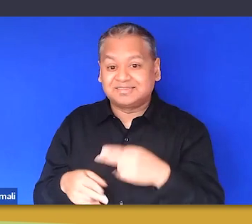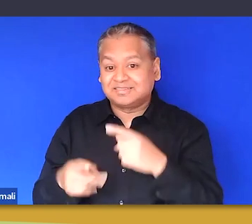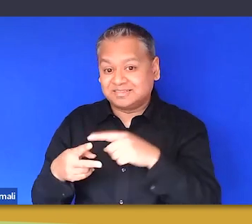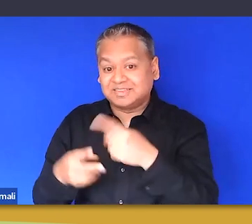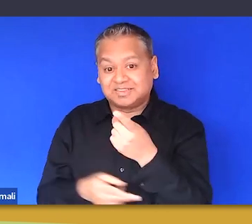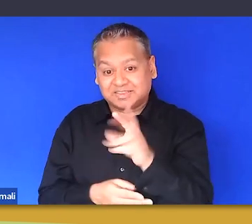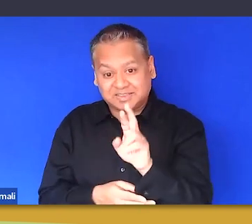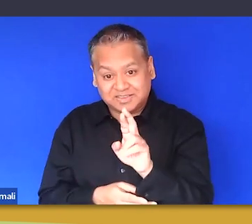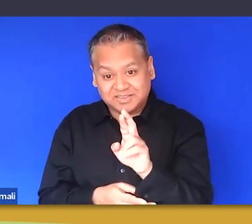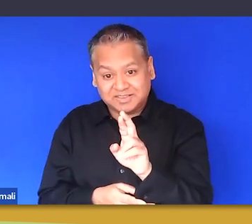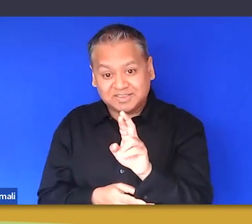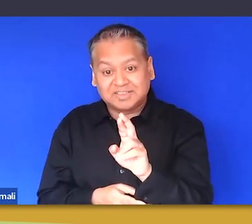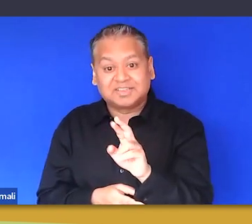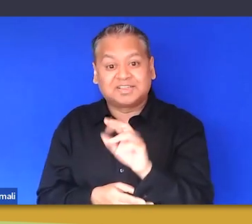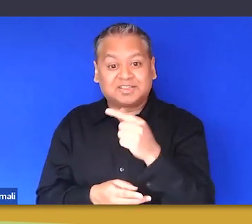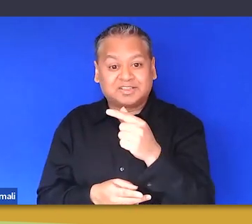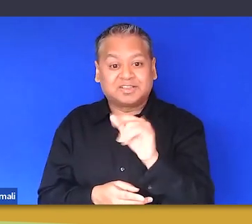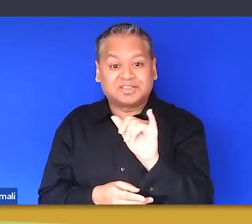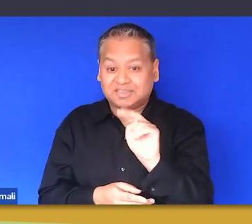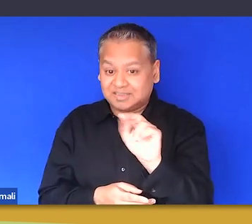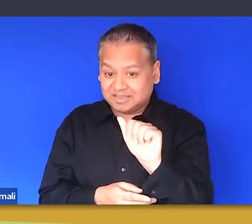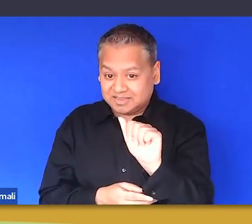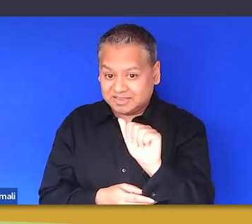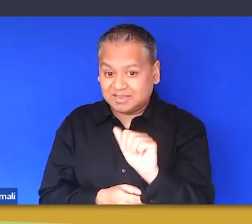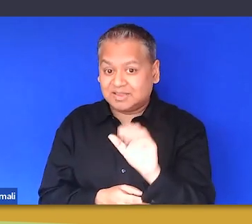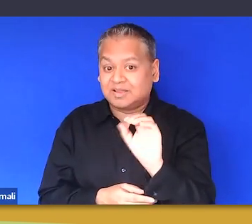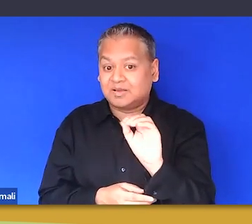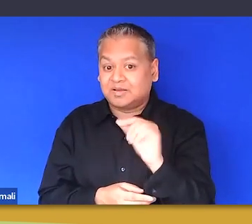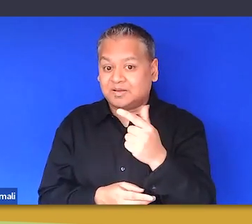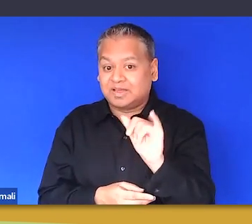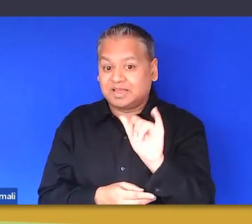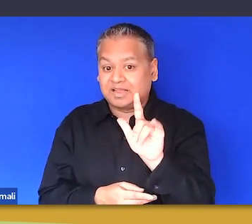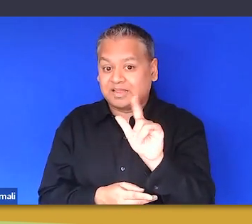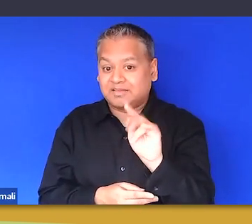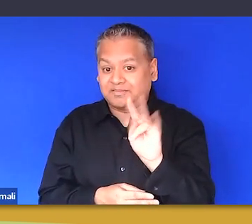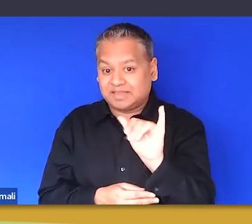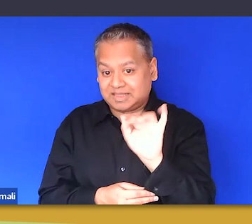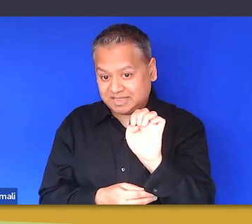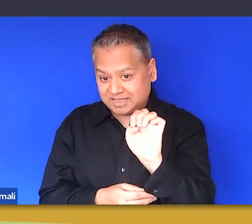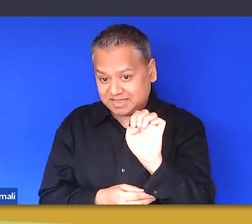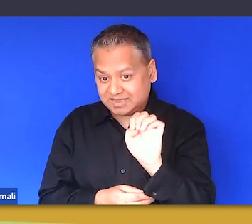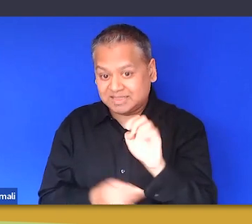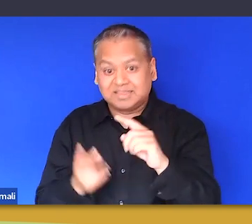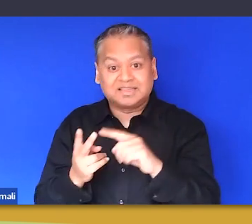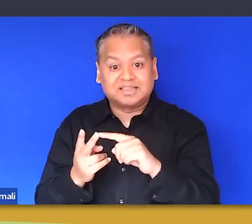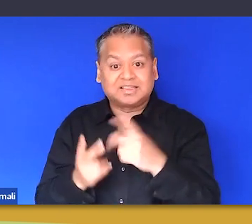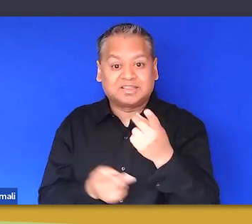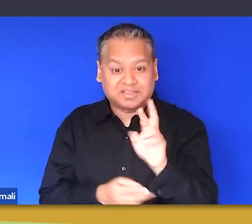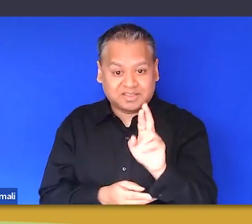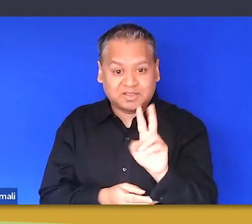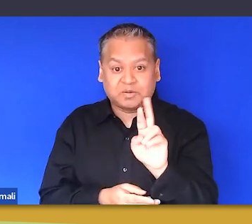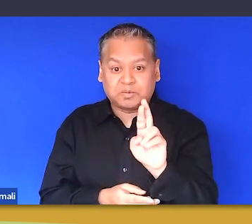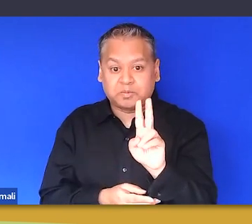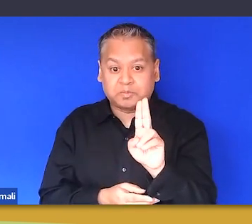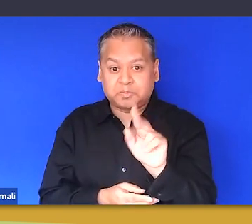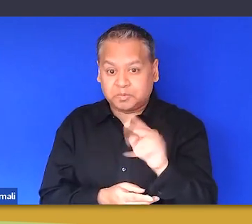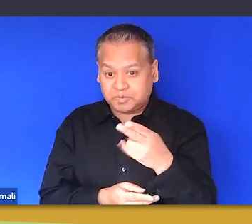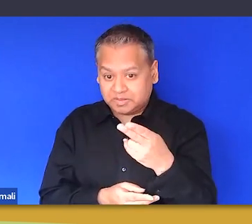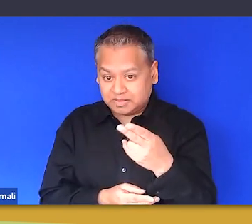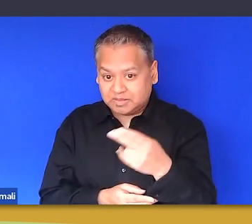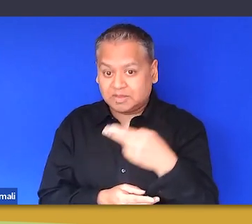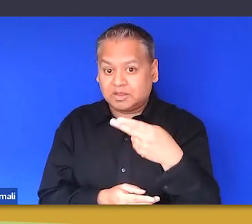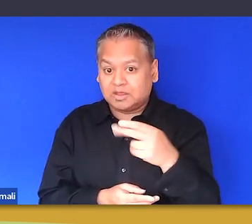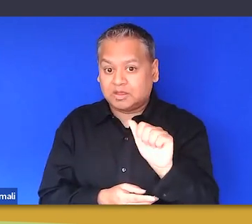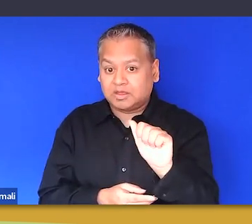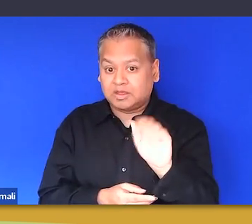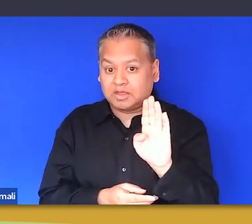award. And for their constant support and guidance in my leadership and advocacy work. I'd like to share one of my favorite